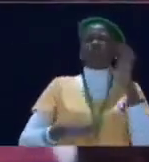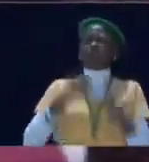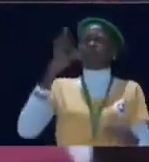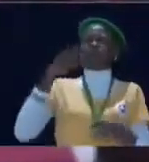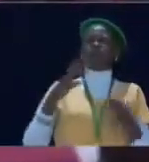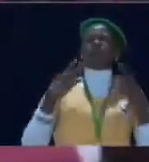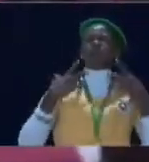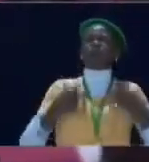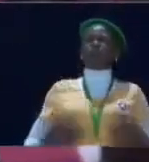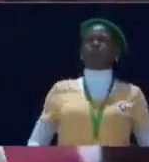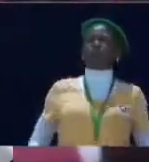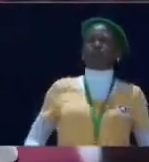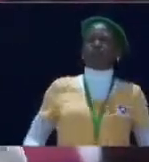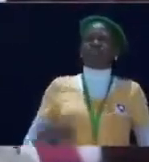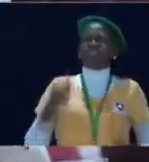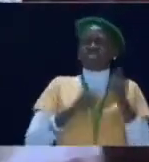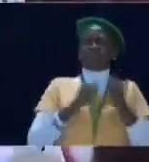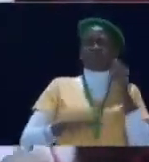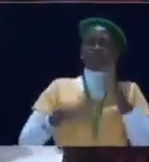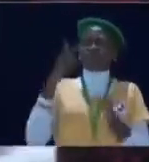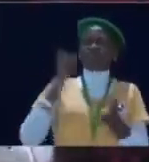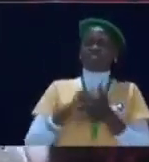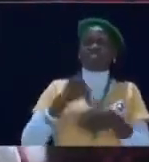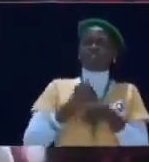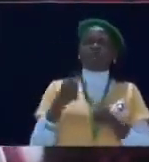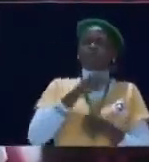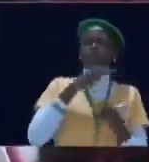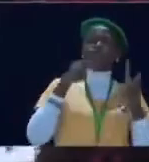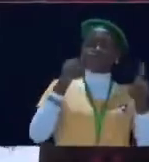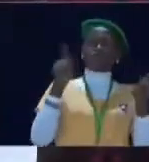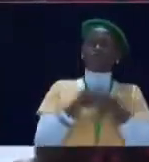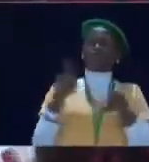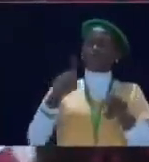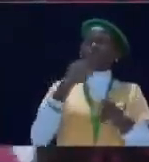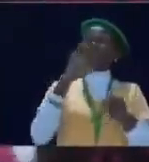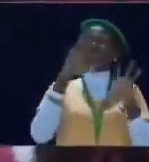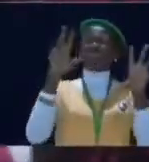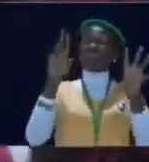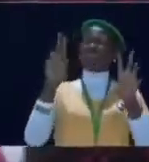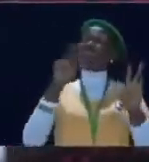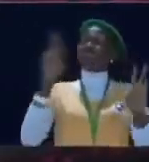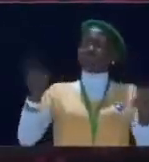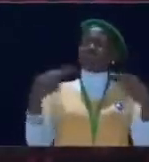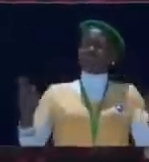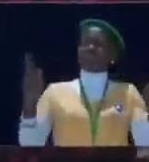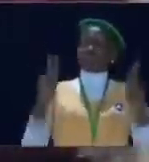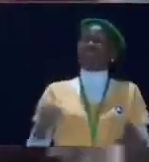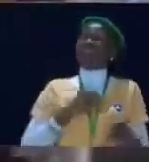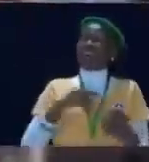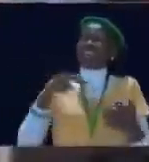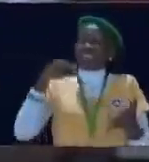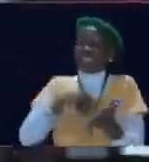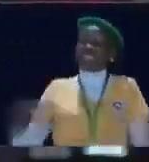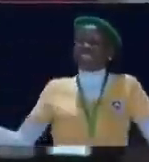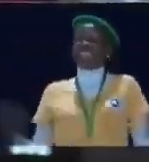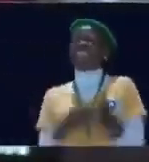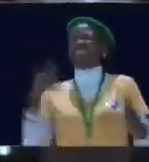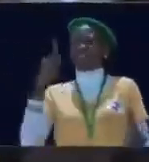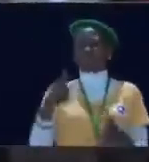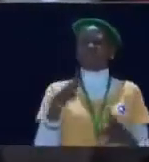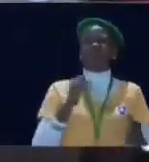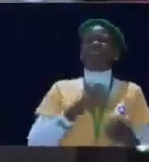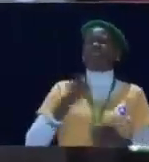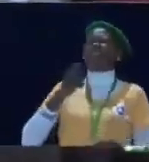of depression, every spirit that makes you look like you are a nobody, I stand against you and